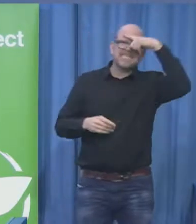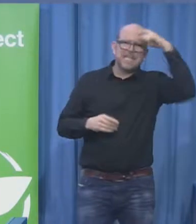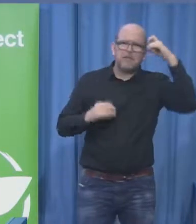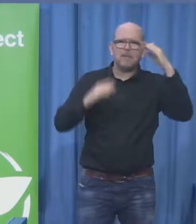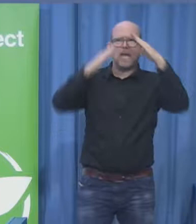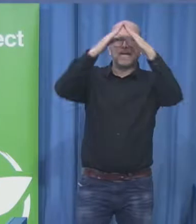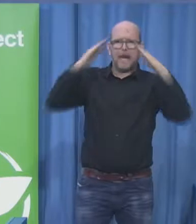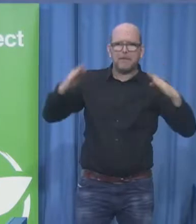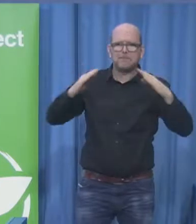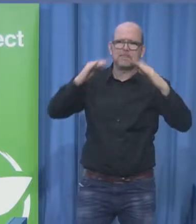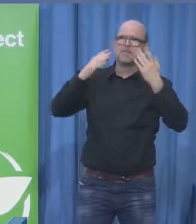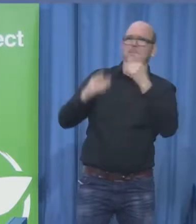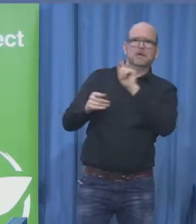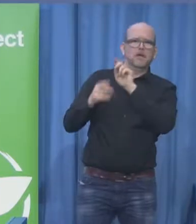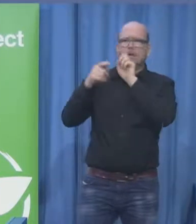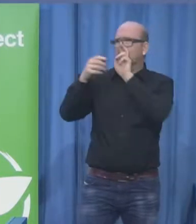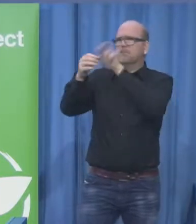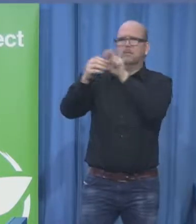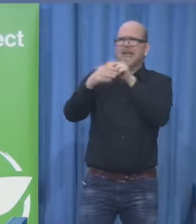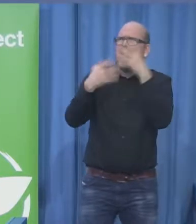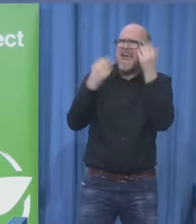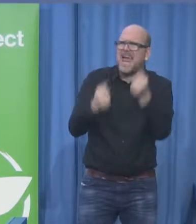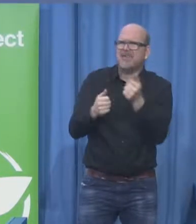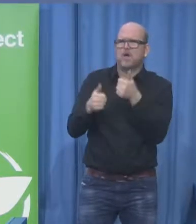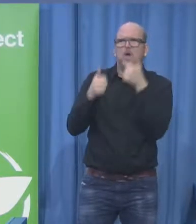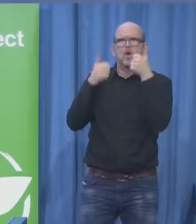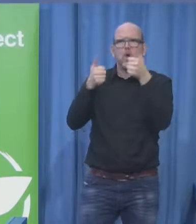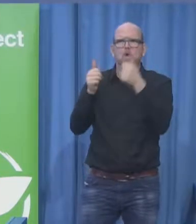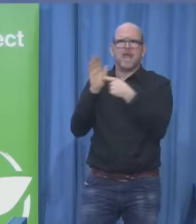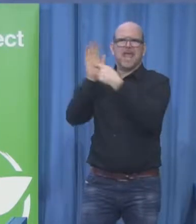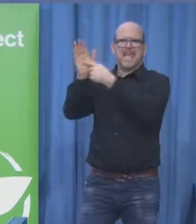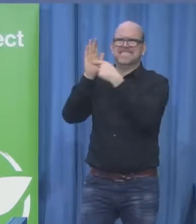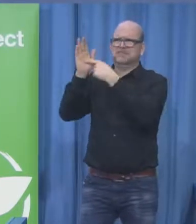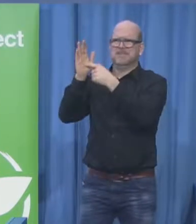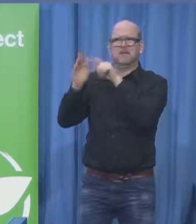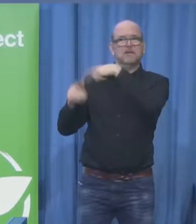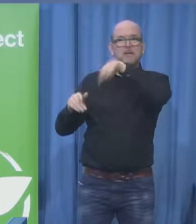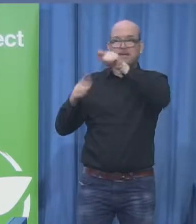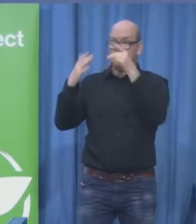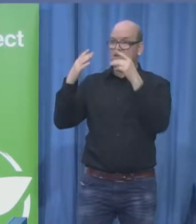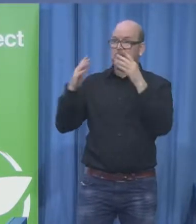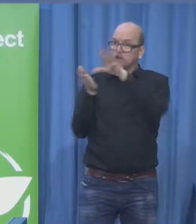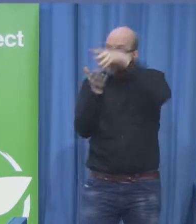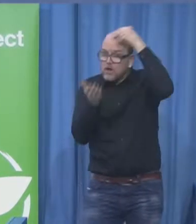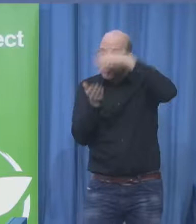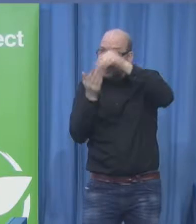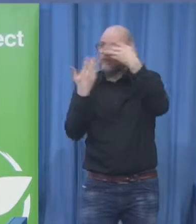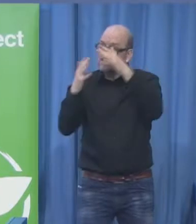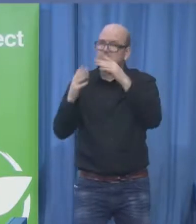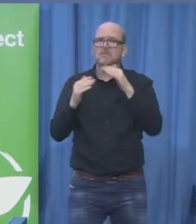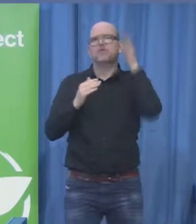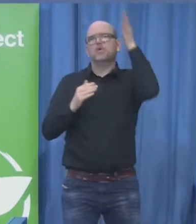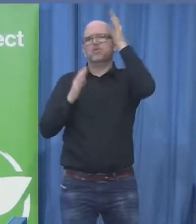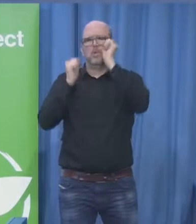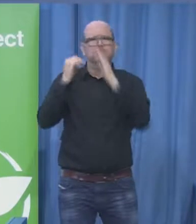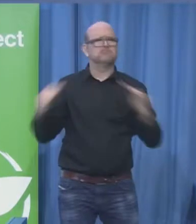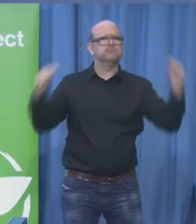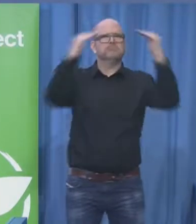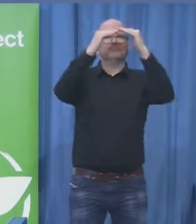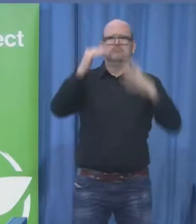is real. Technology can meaningfully enhance independent living and job opportunities for disabled